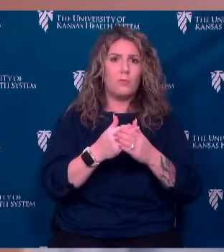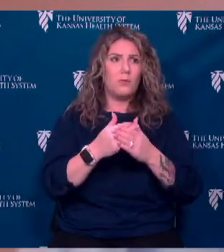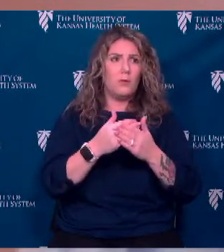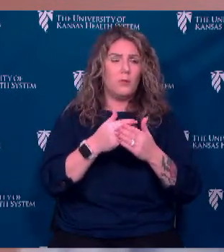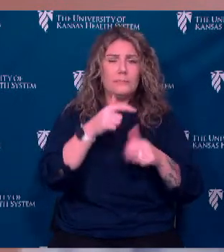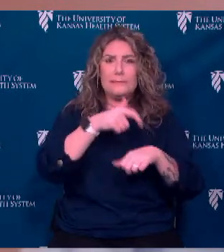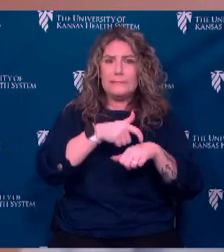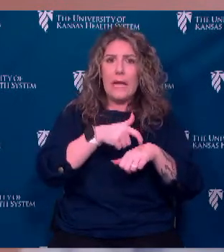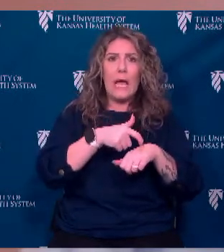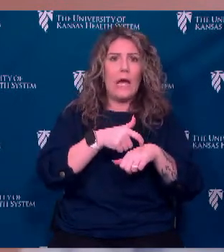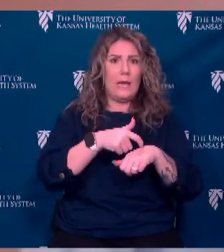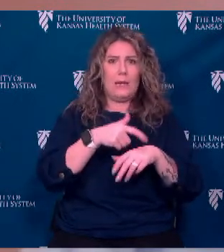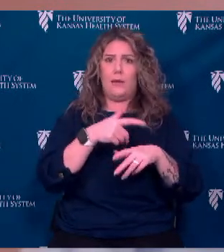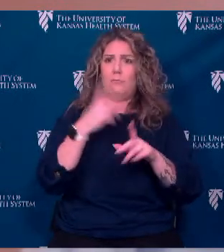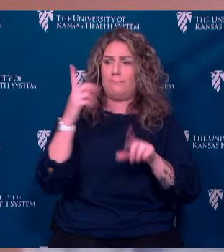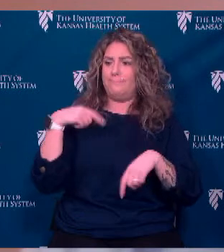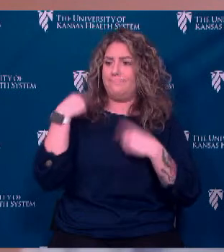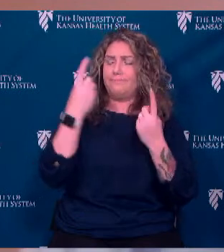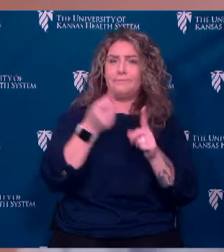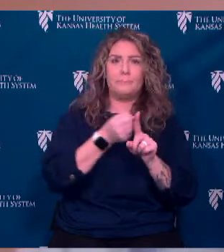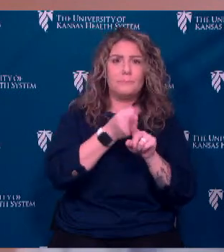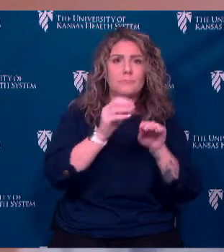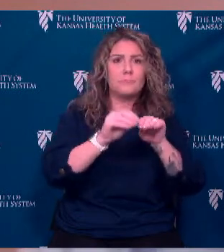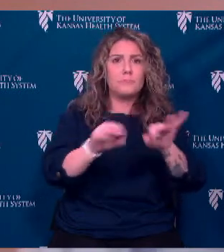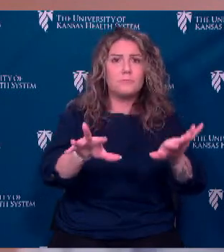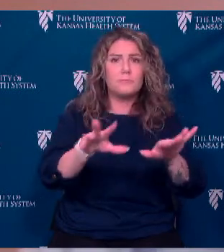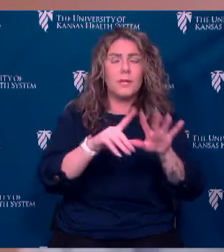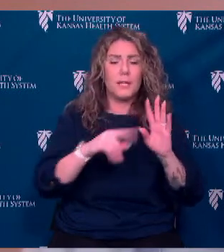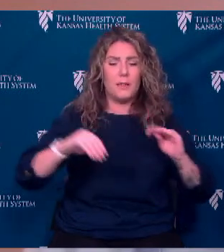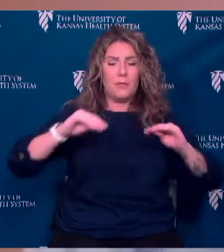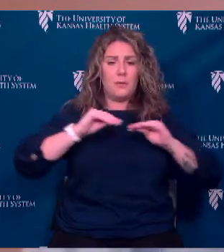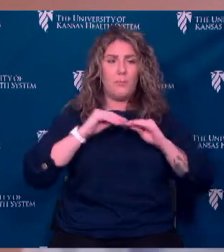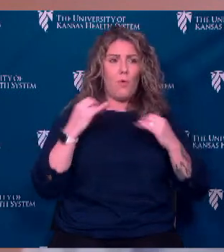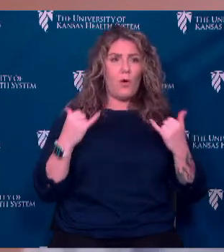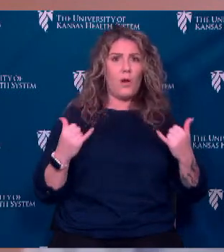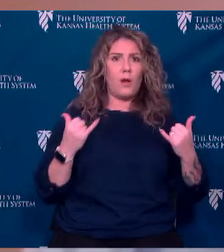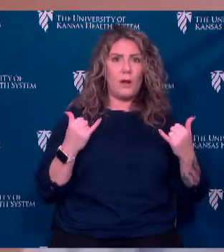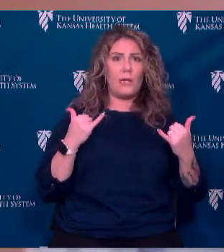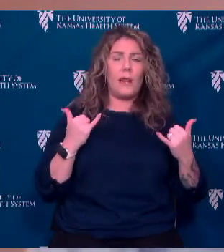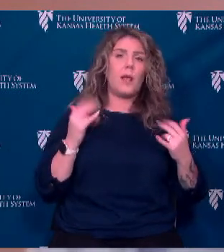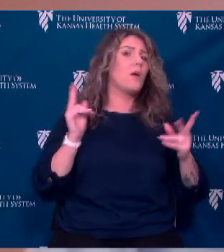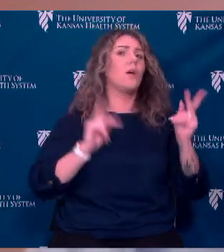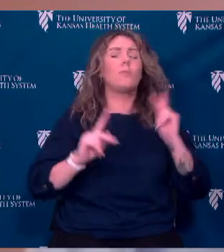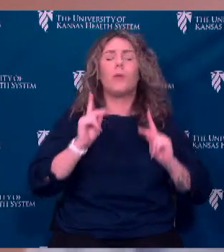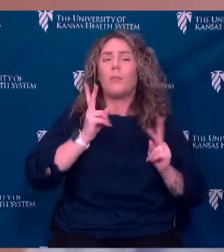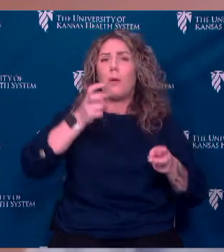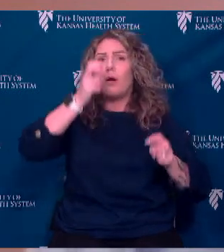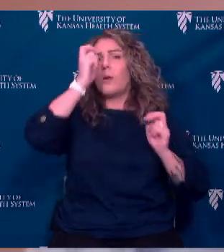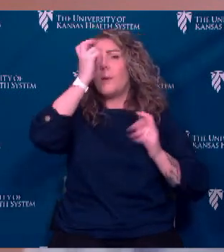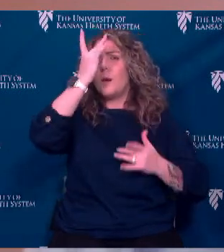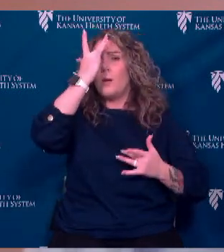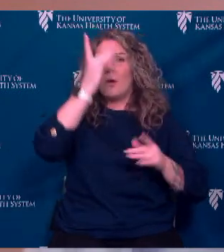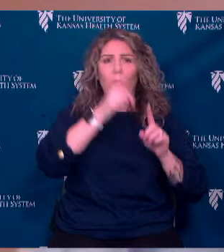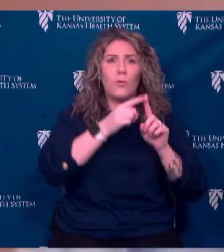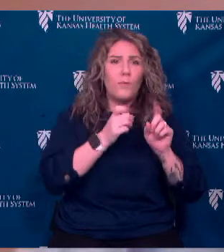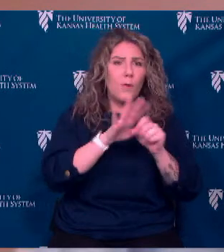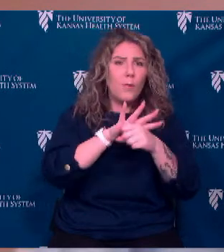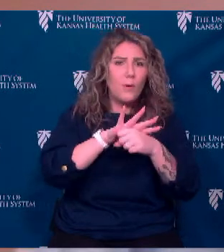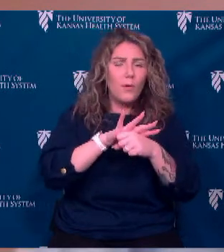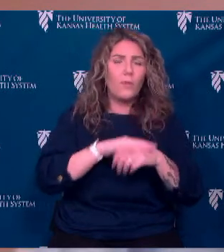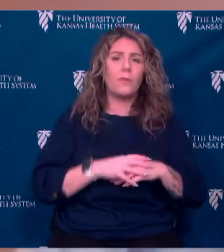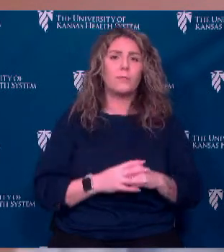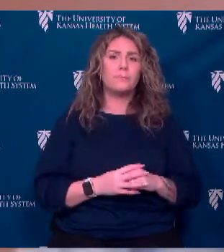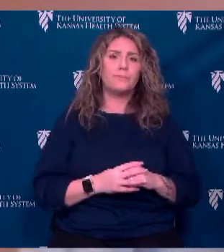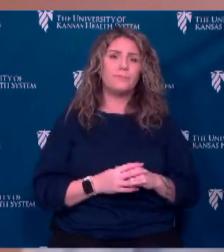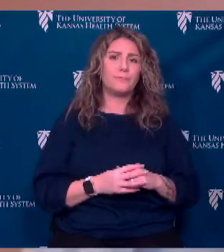pandemic, but even more so now as we're seeing people who are very, very ill from this disease